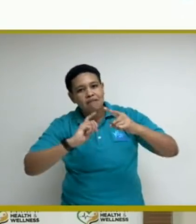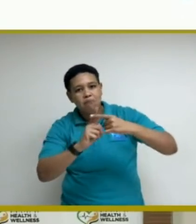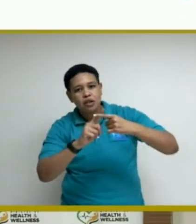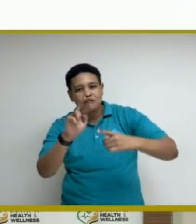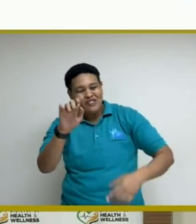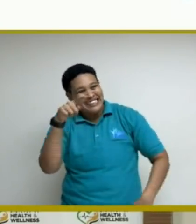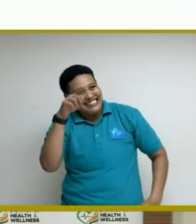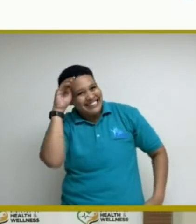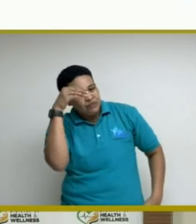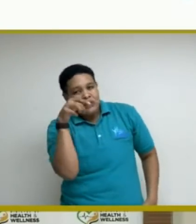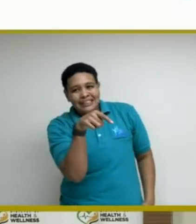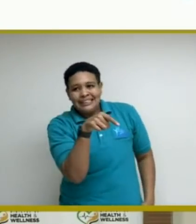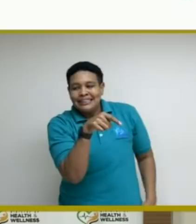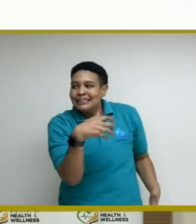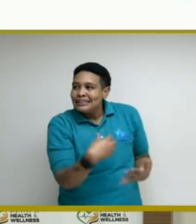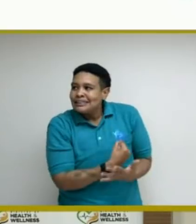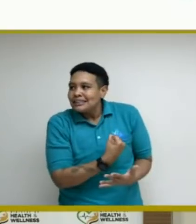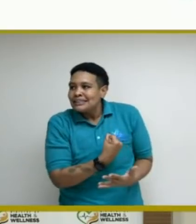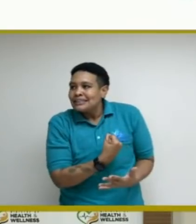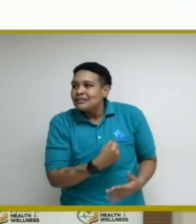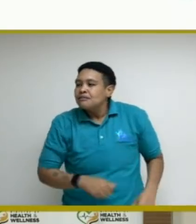to.